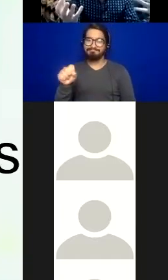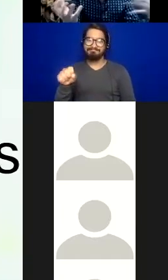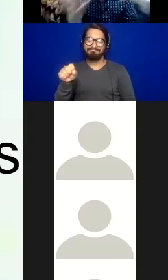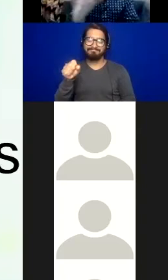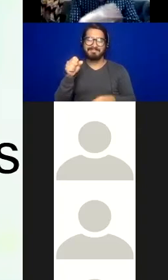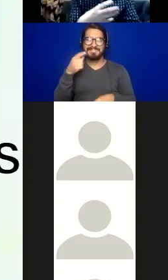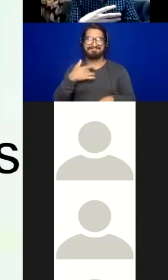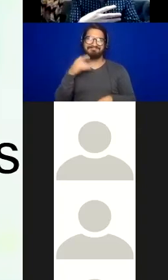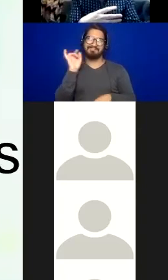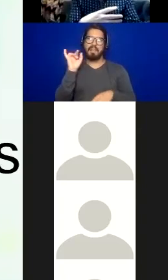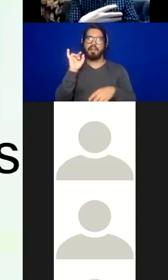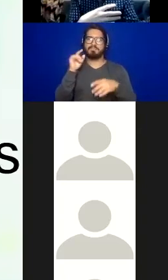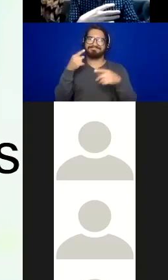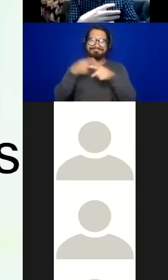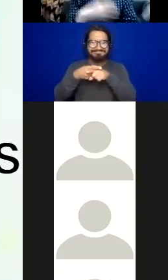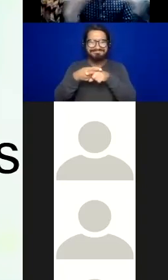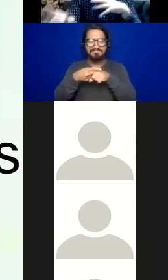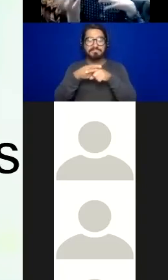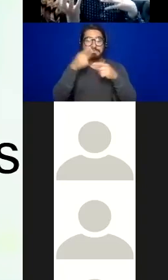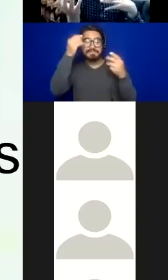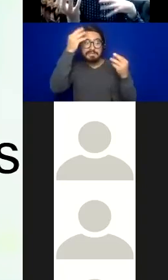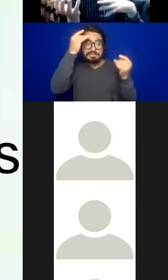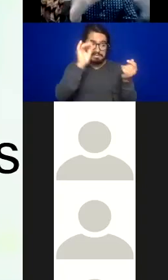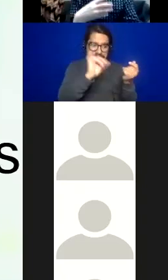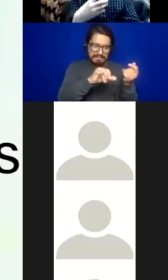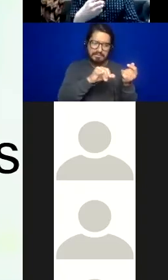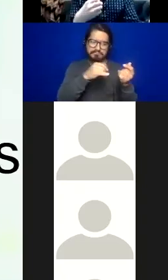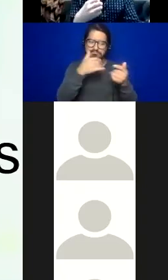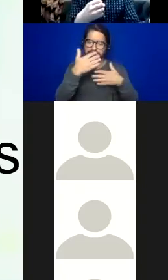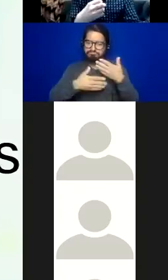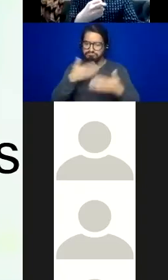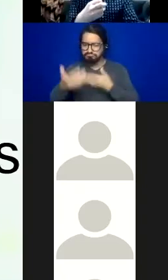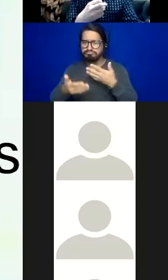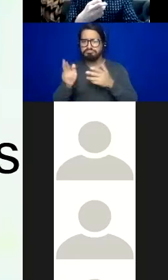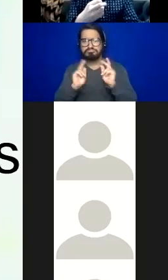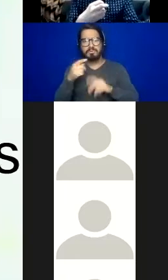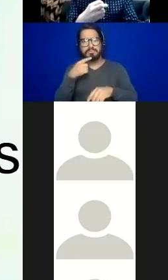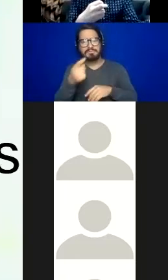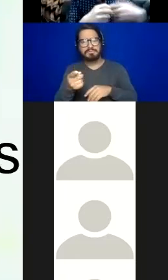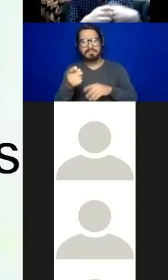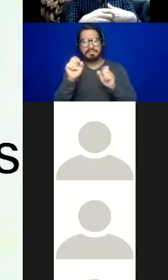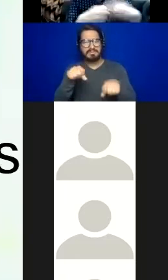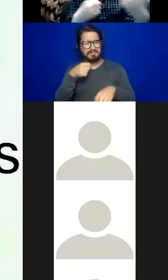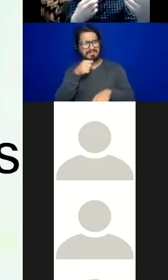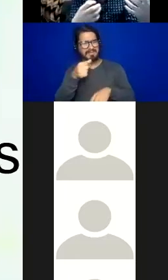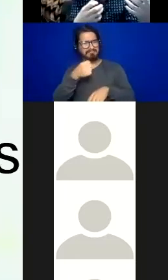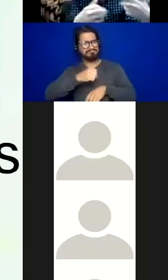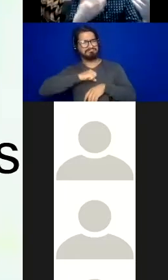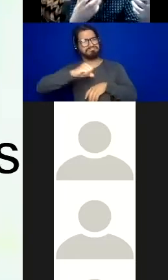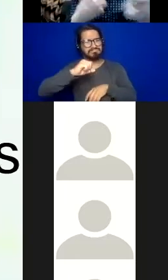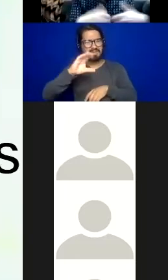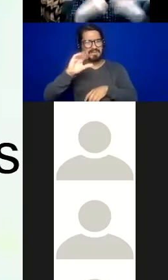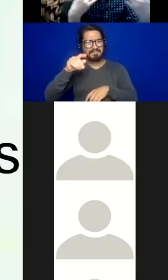contradiction, right? Like the fact that I thought about that one, like sometimes people will say like, how can you be anti-capitalist? You're like buying all